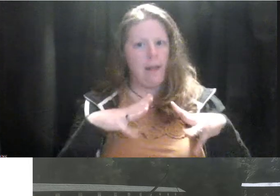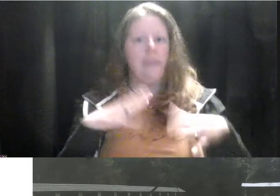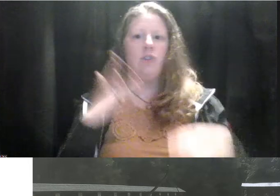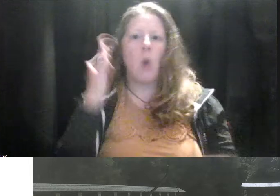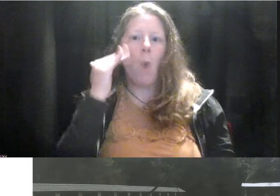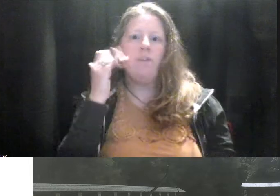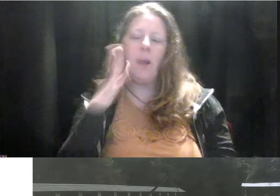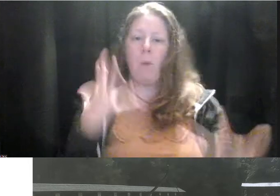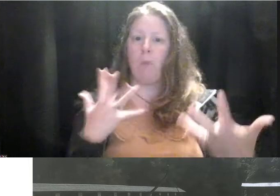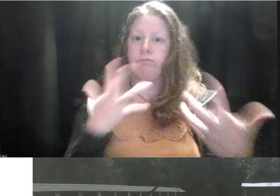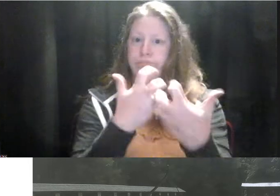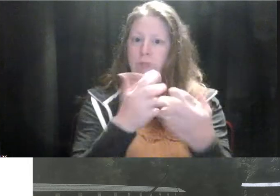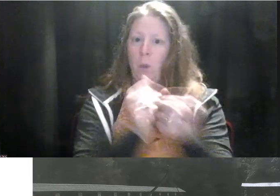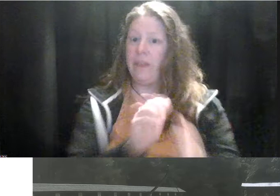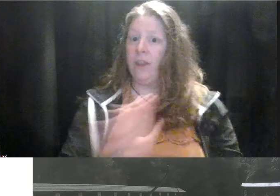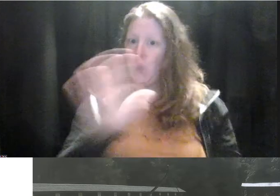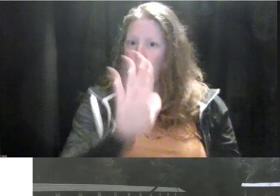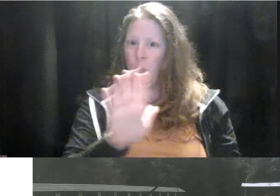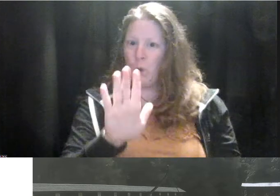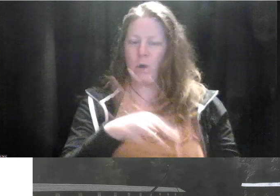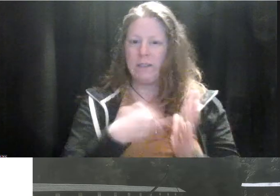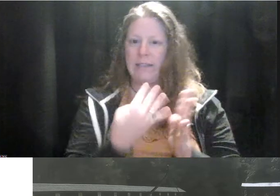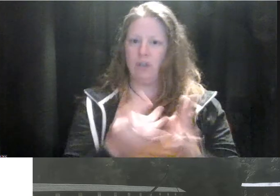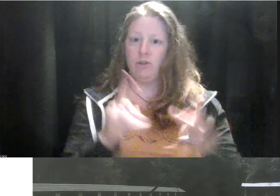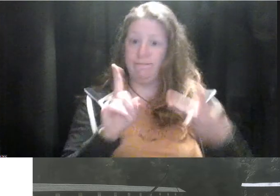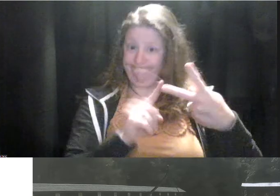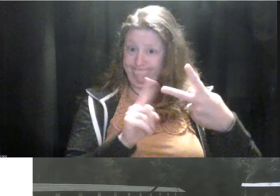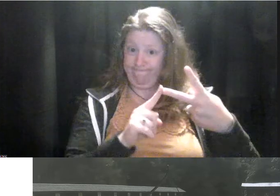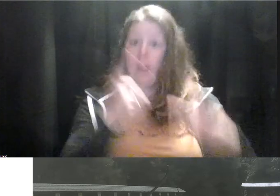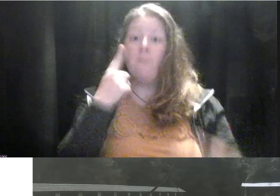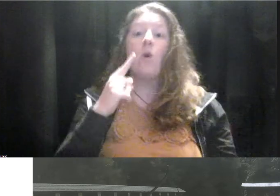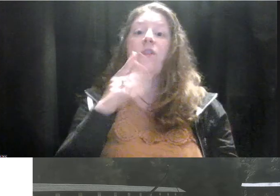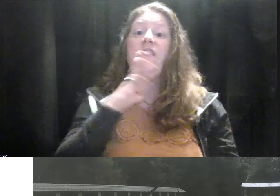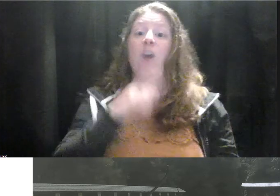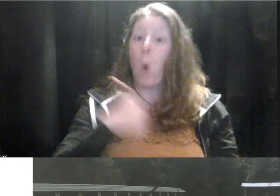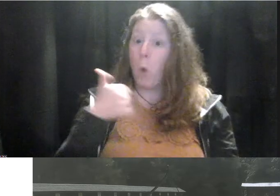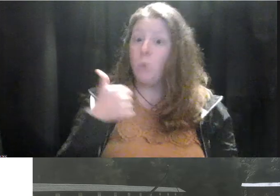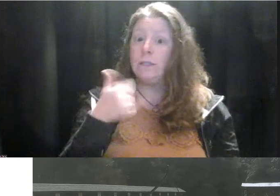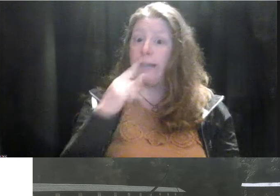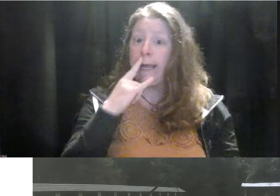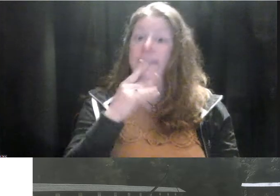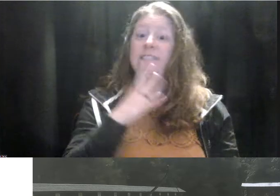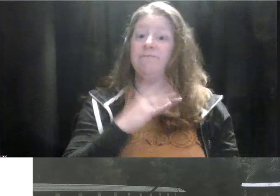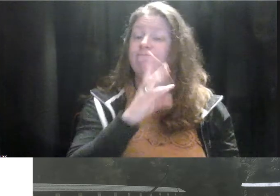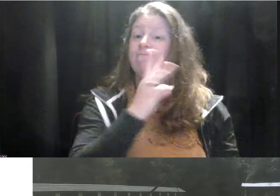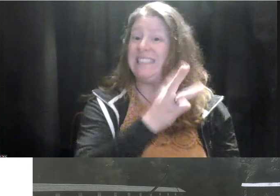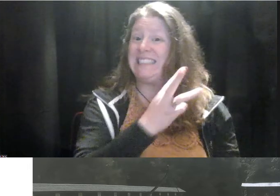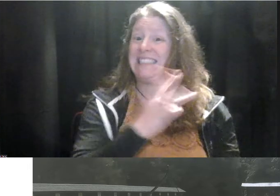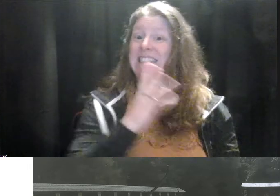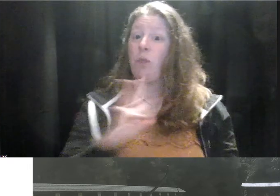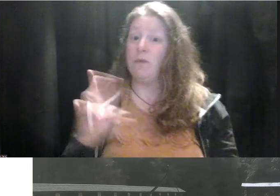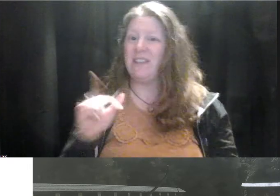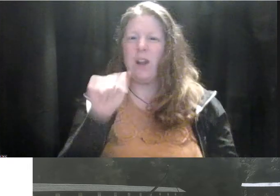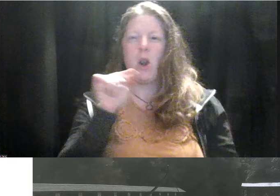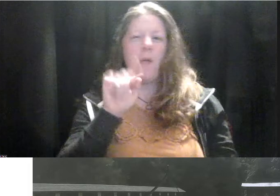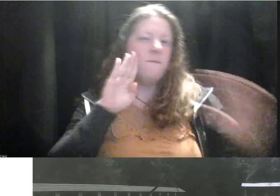school. Most will have vacation, and we're hoping that it will match with your schedules for these older